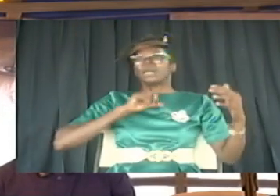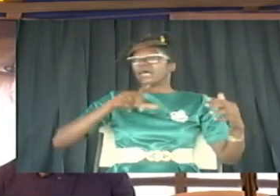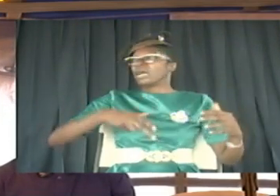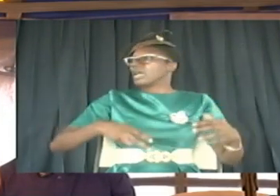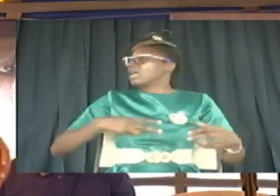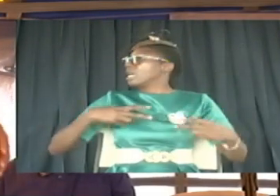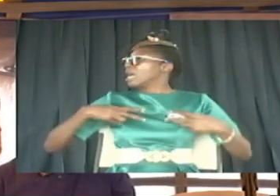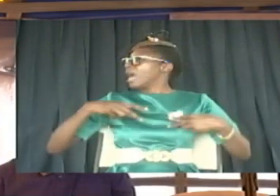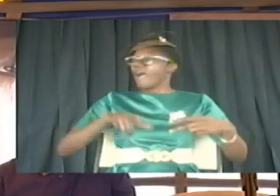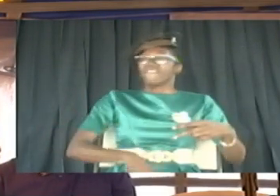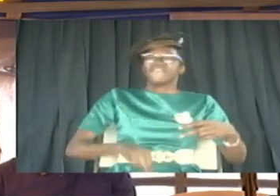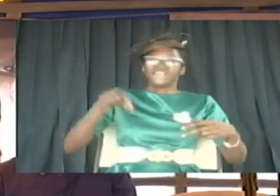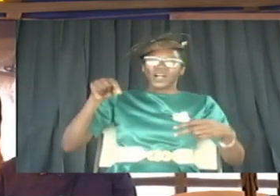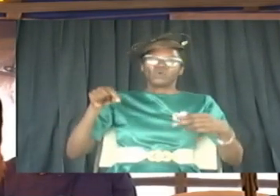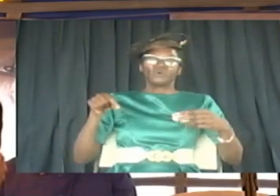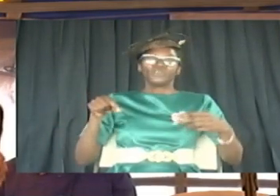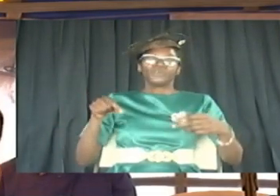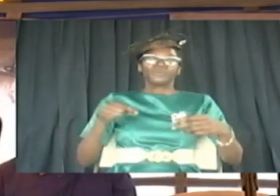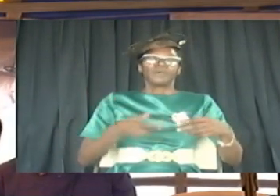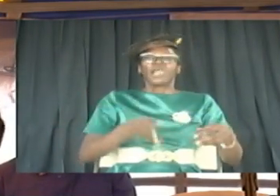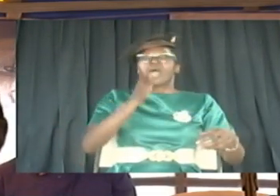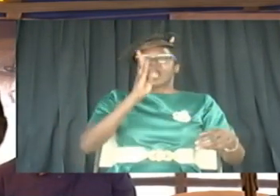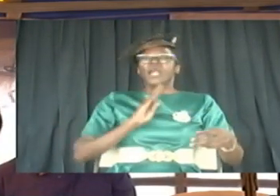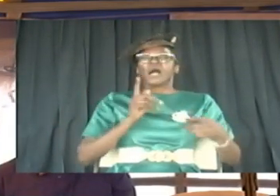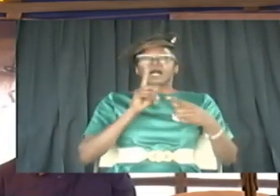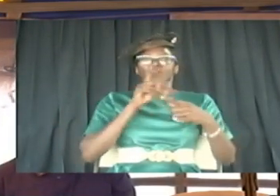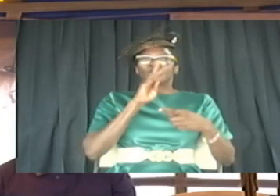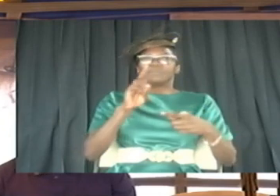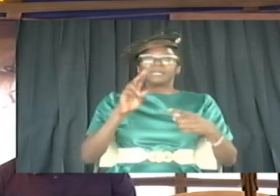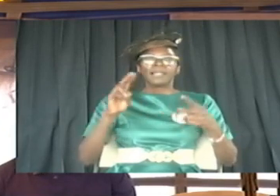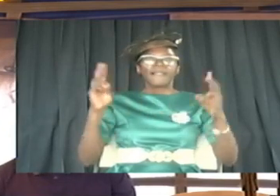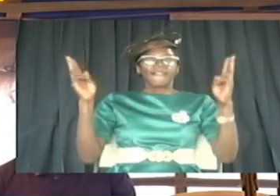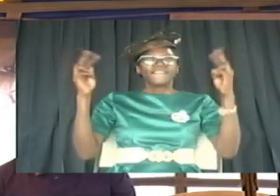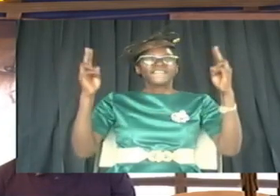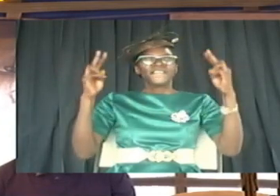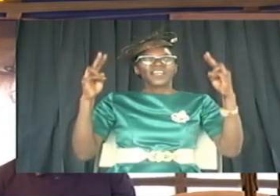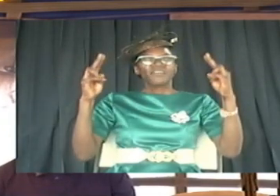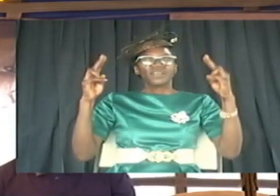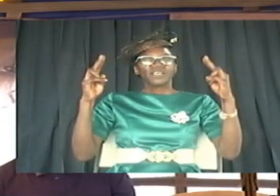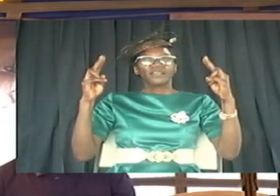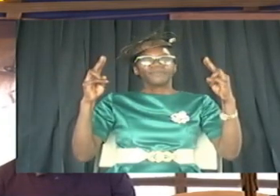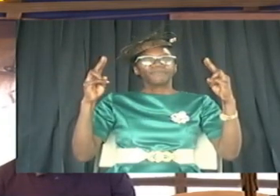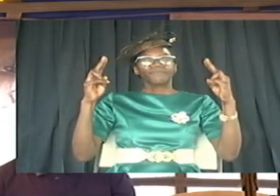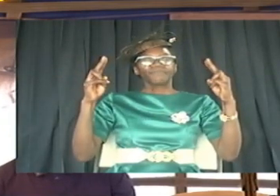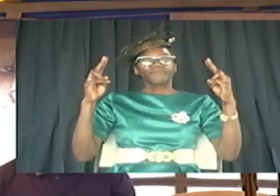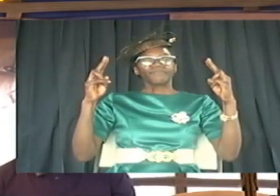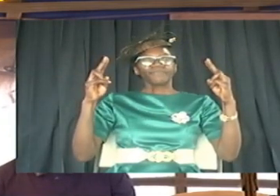found God to be very deliberate